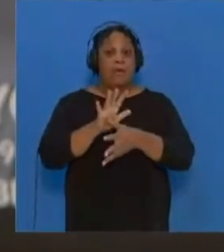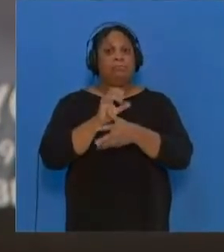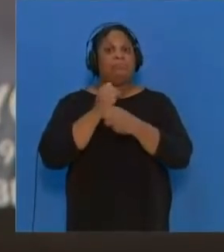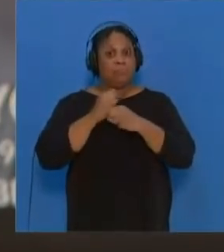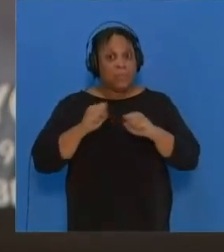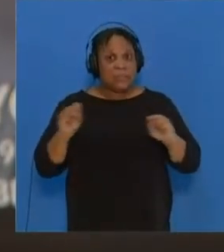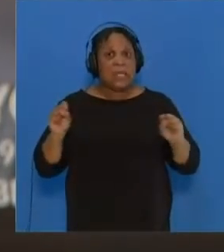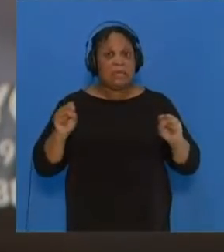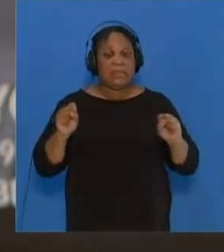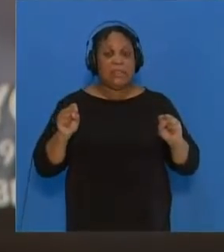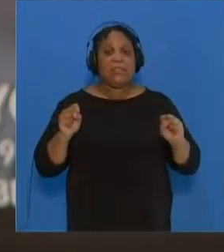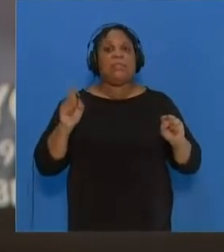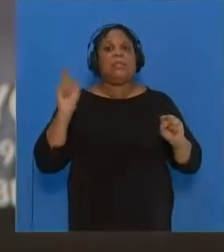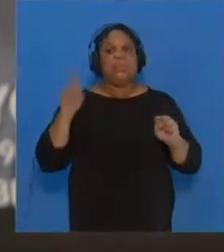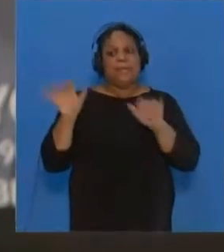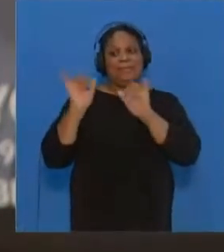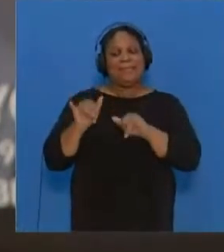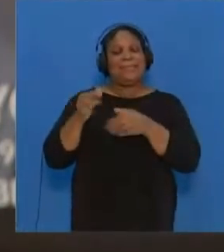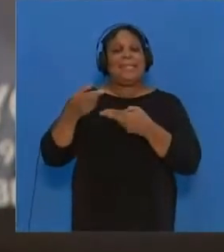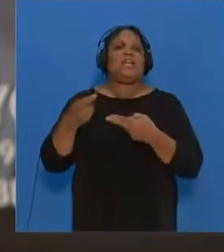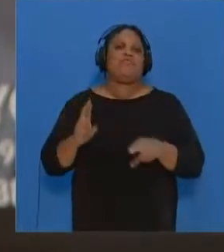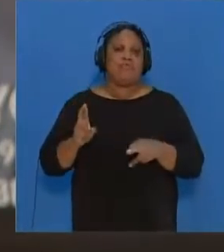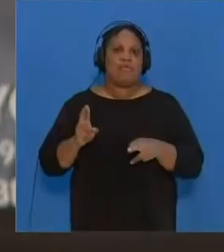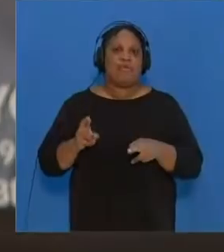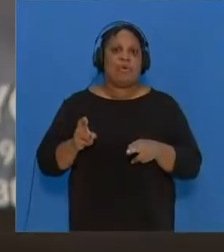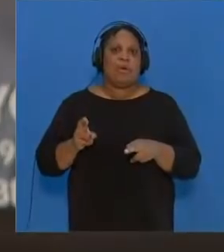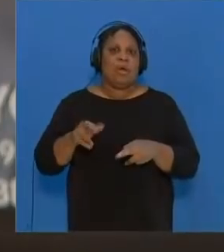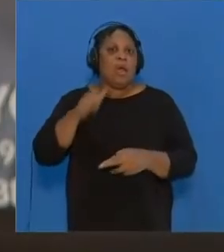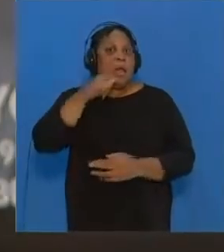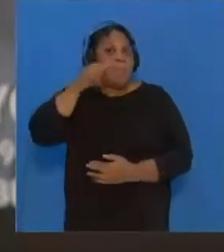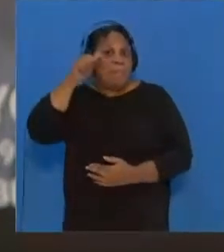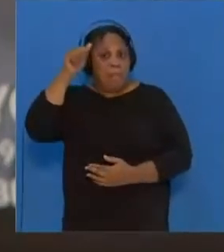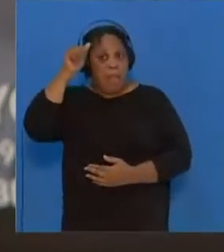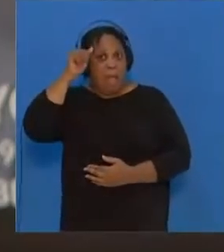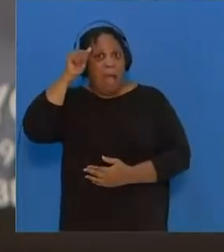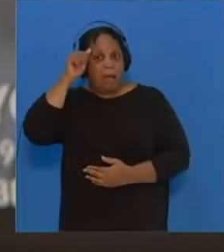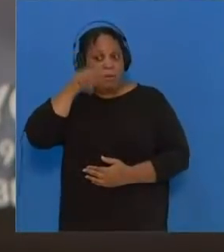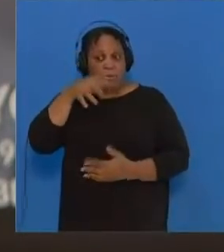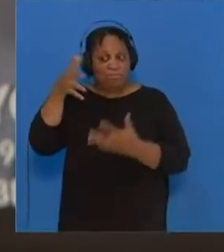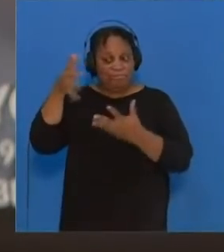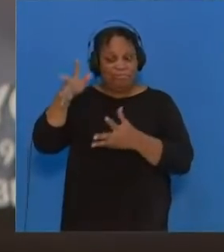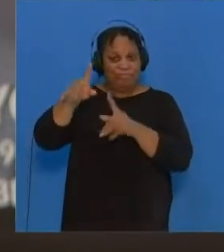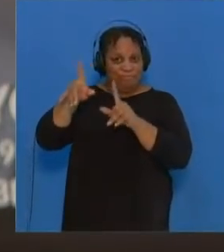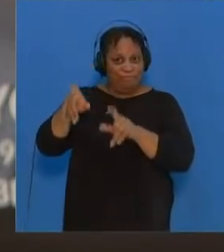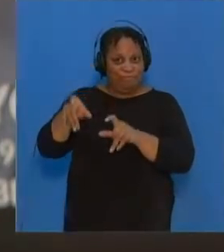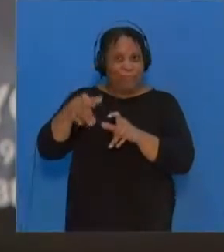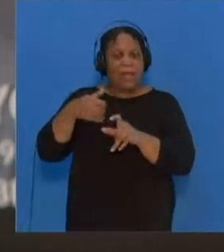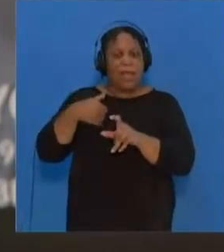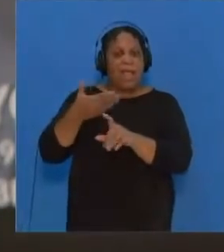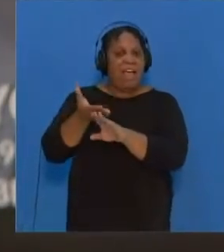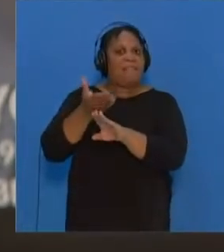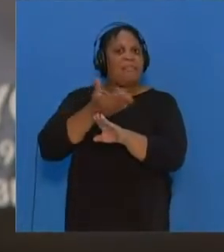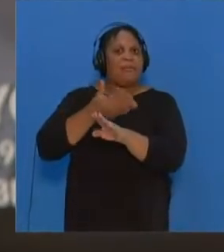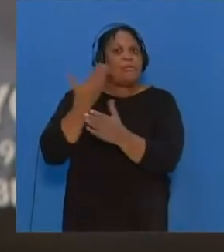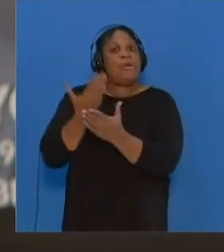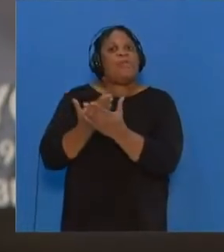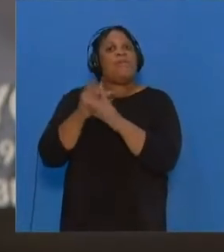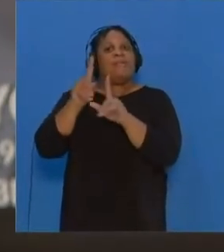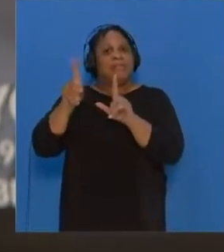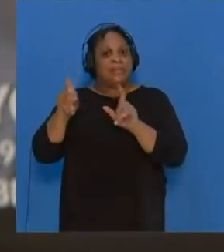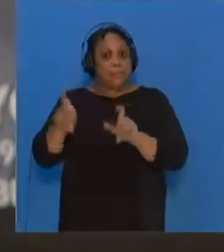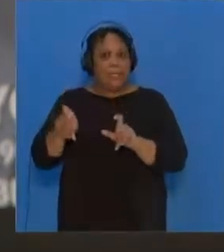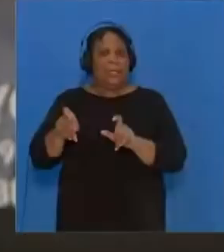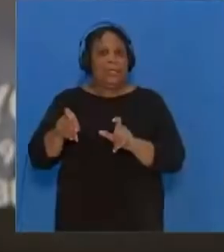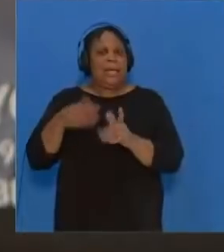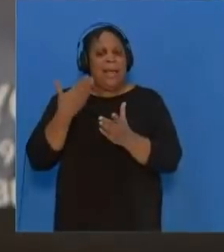safety. They would have to stay in the room. The adults, having been tested, assuming they have their pre-arrival test and have